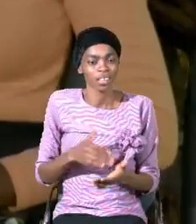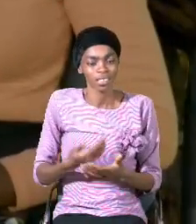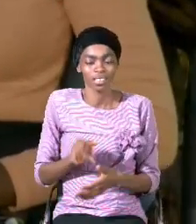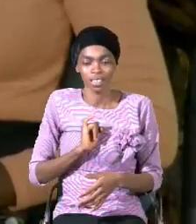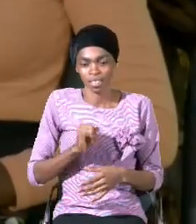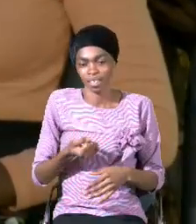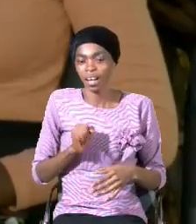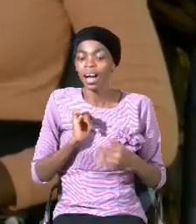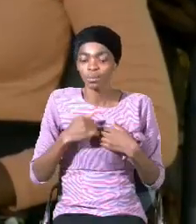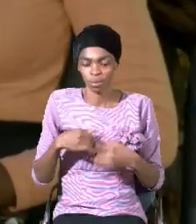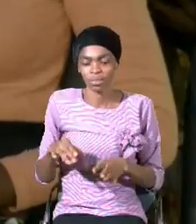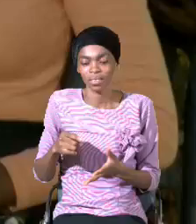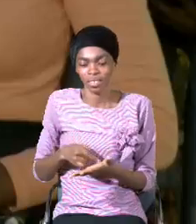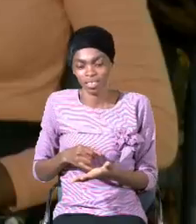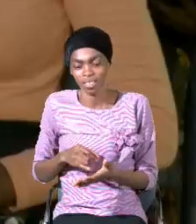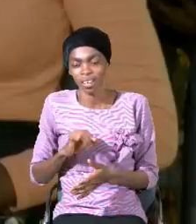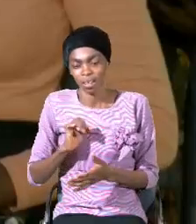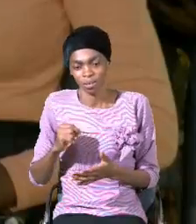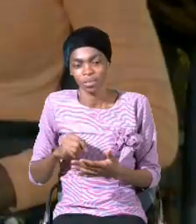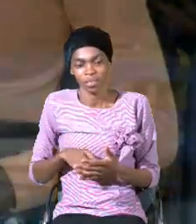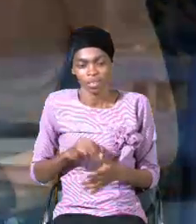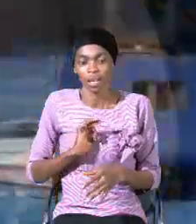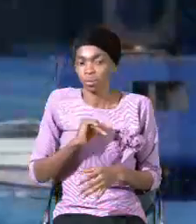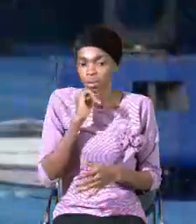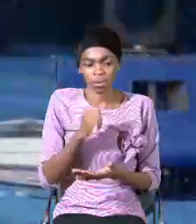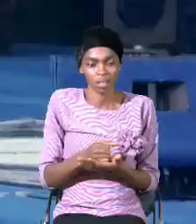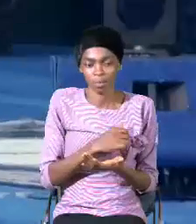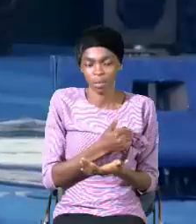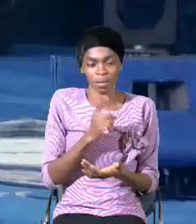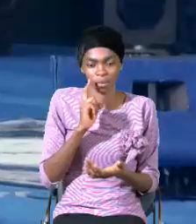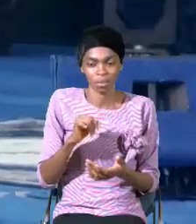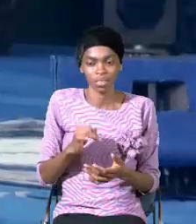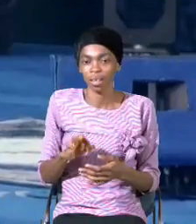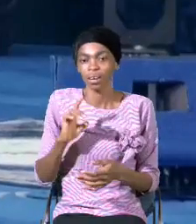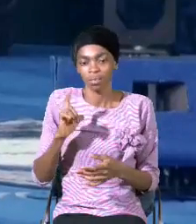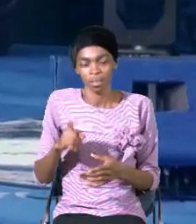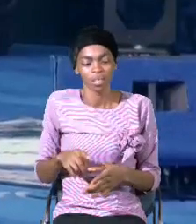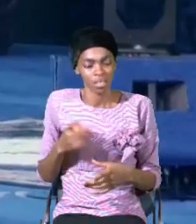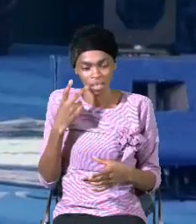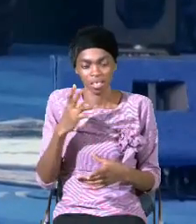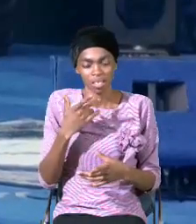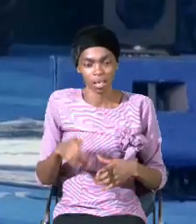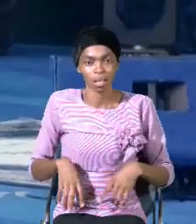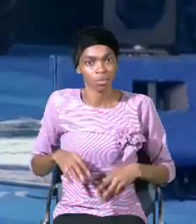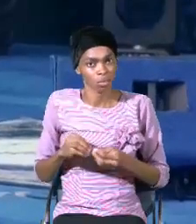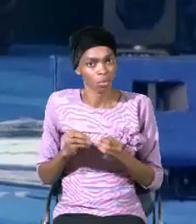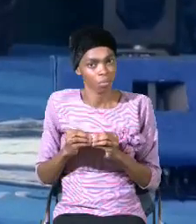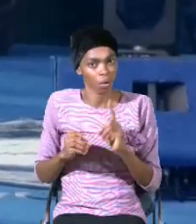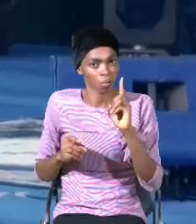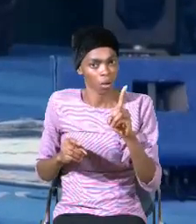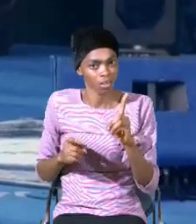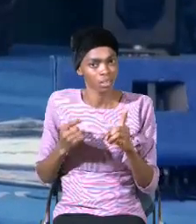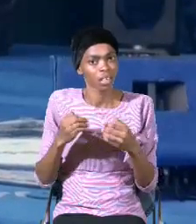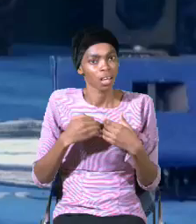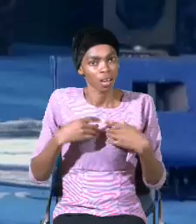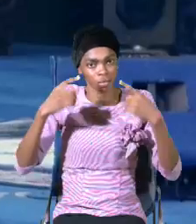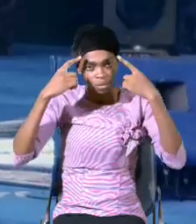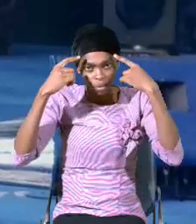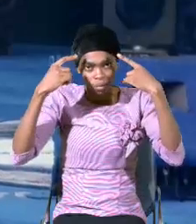that, but you don't ever help anyone. How do you trace their lives? Number one, they have success